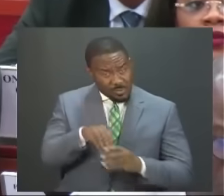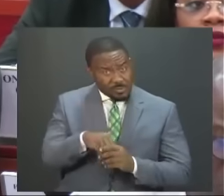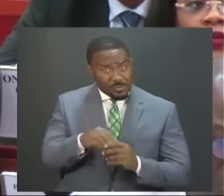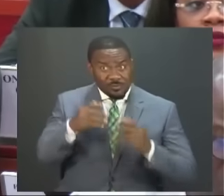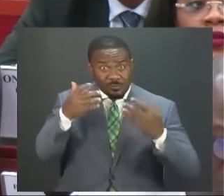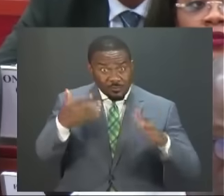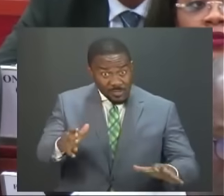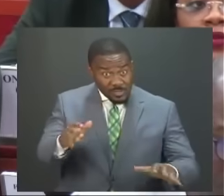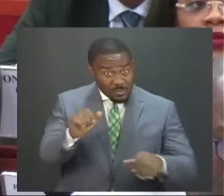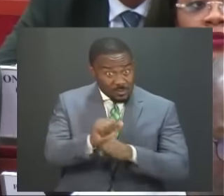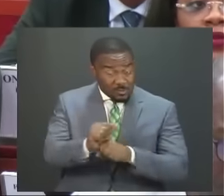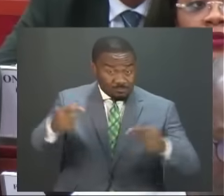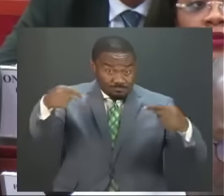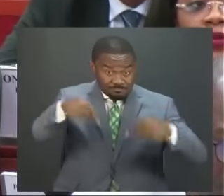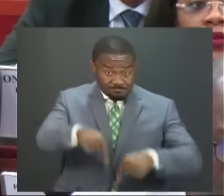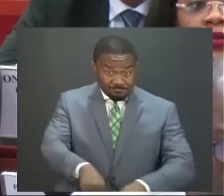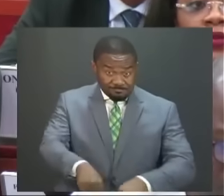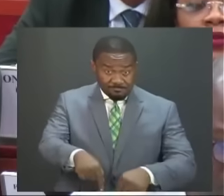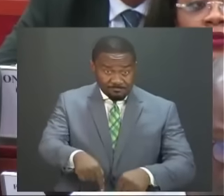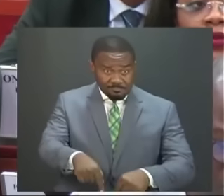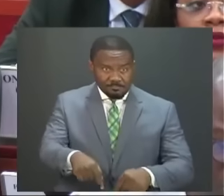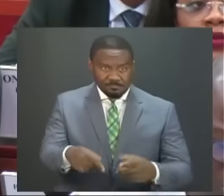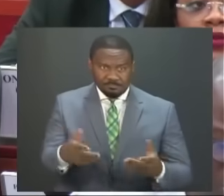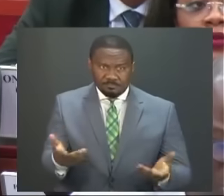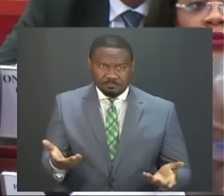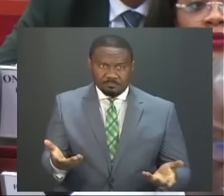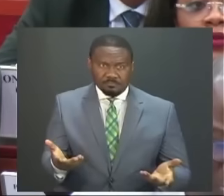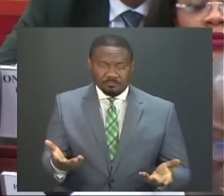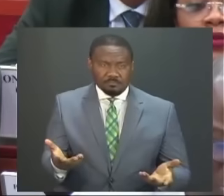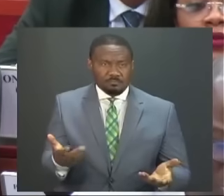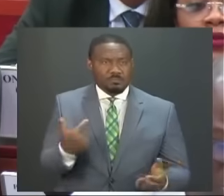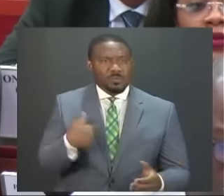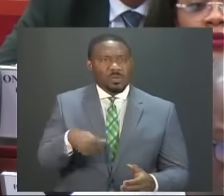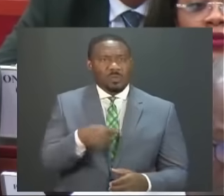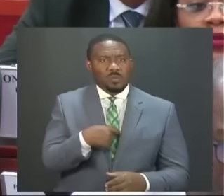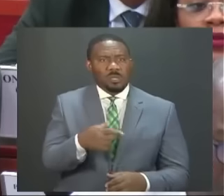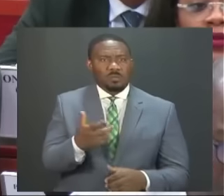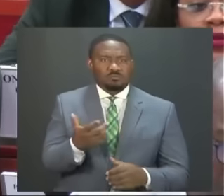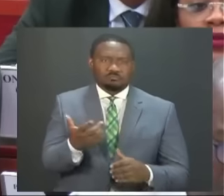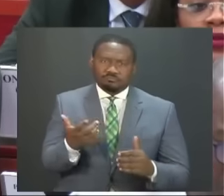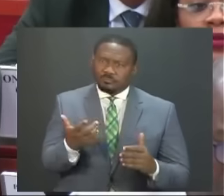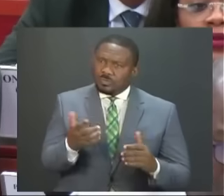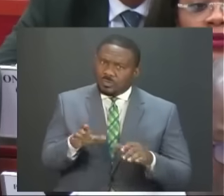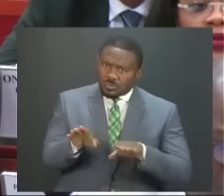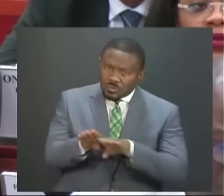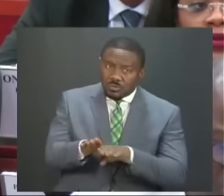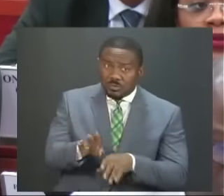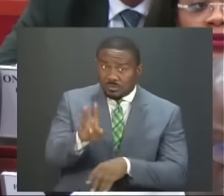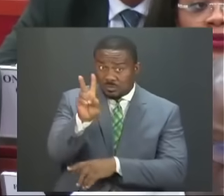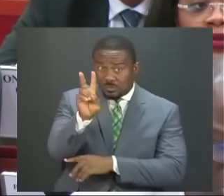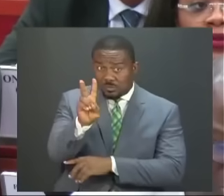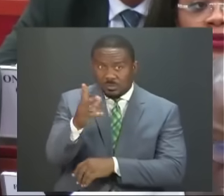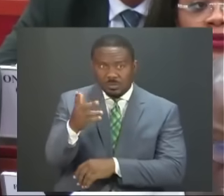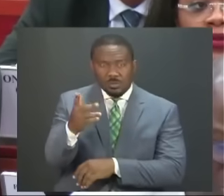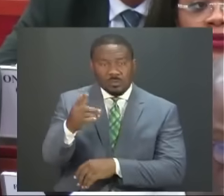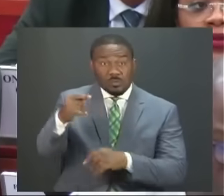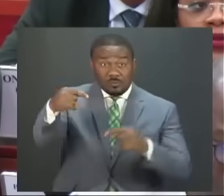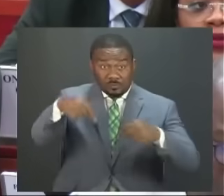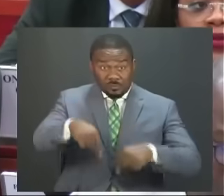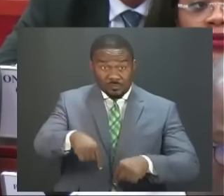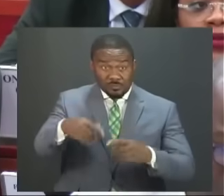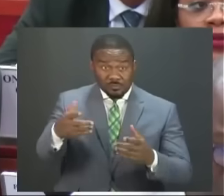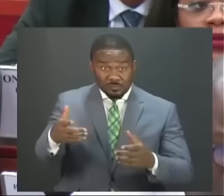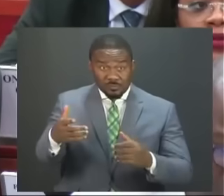Speaker, because of sitting in Parliament, we closed at 2. Mr. Speaker, we've come to debate